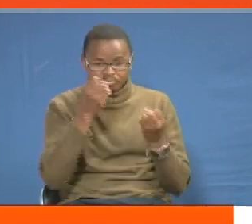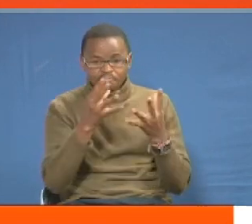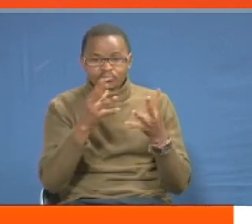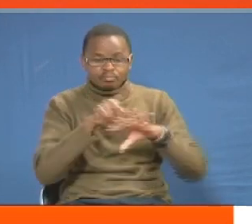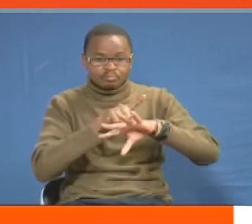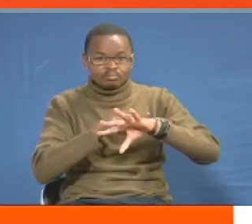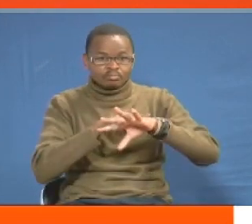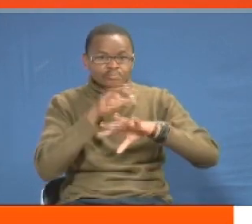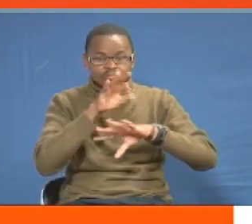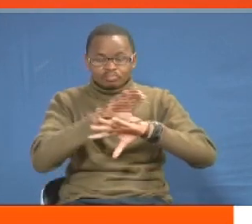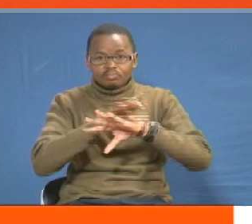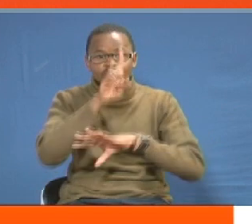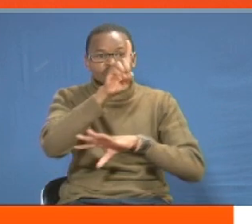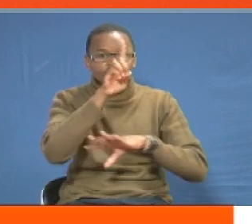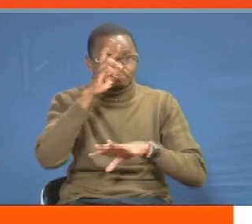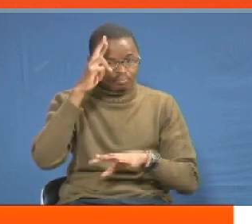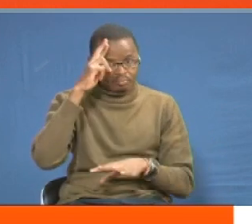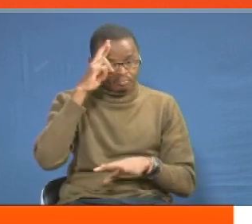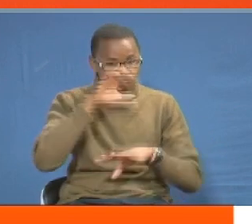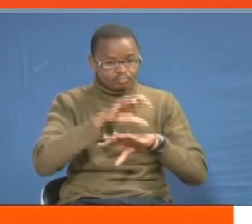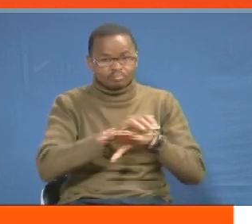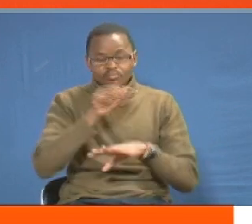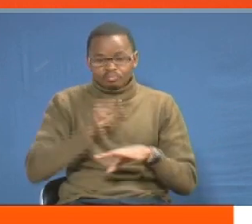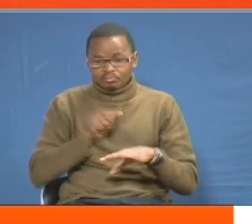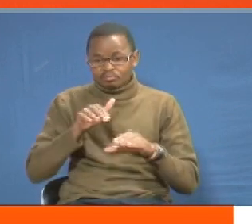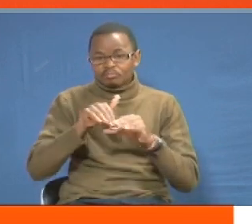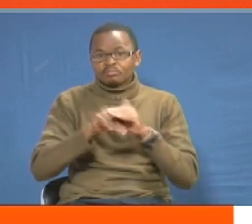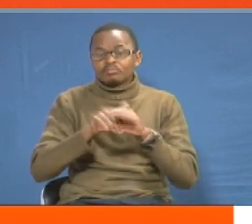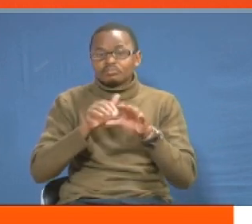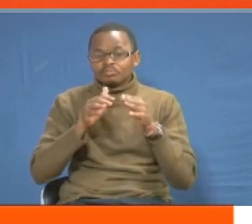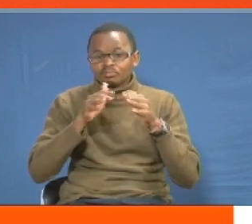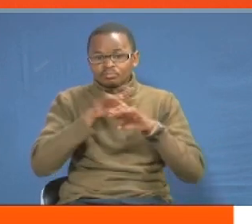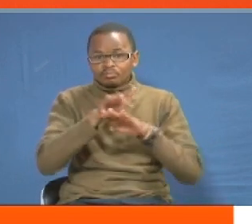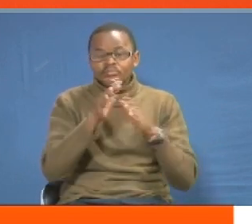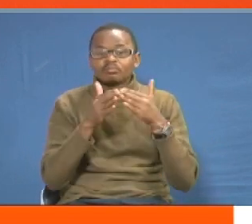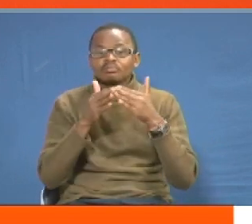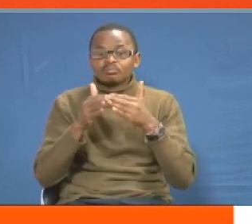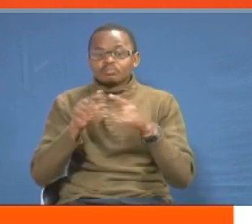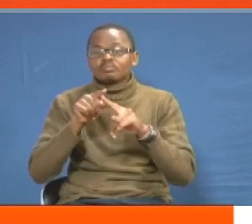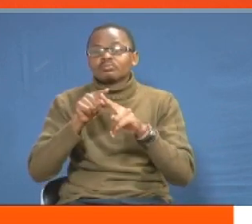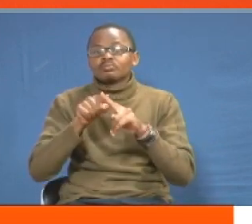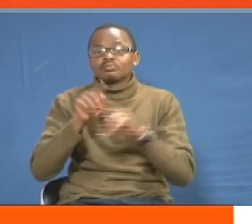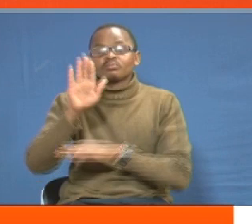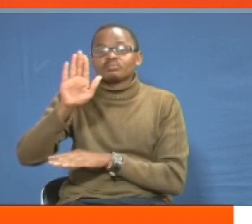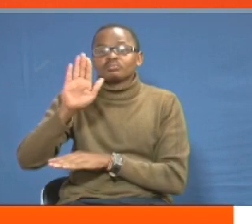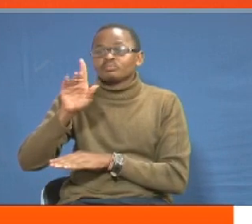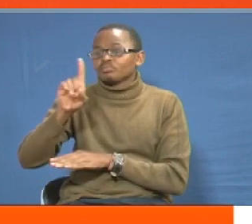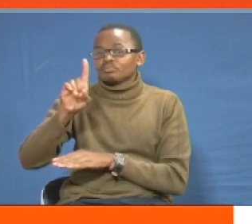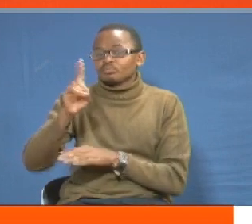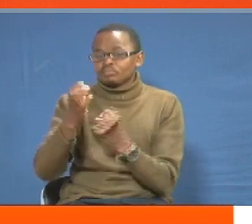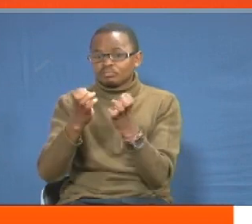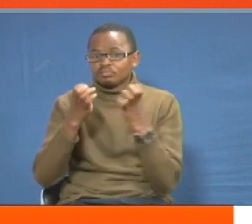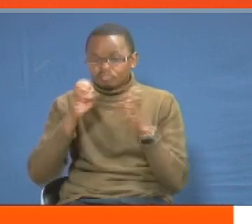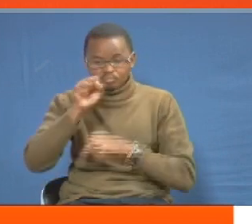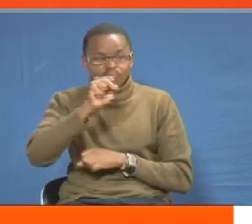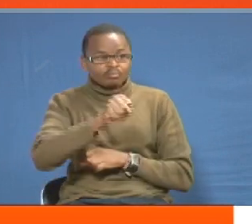because most of the times you find one of the reasons that you'll find a girl engaging in early sex is probably to secure some of the